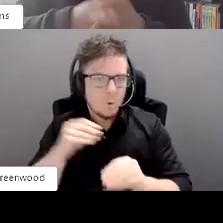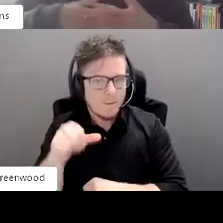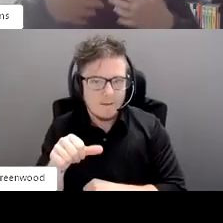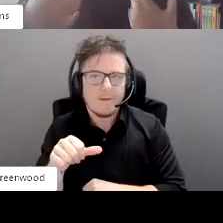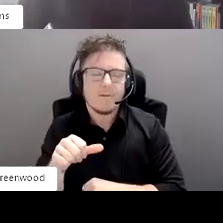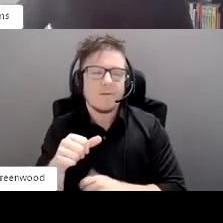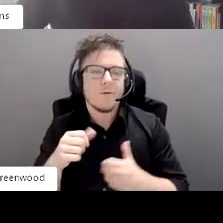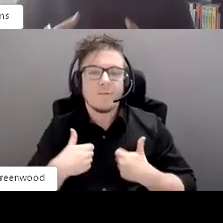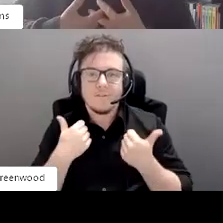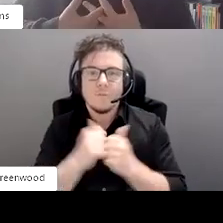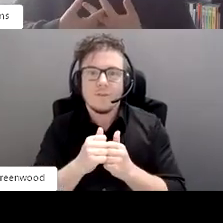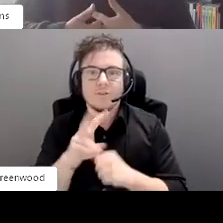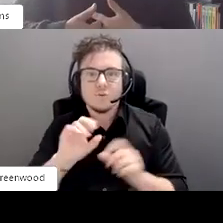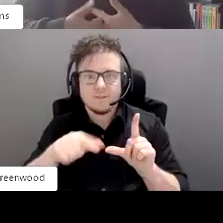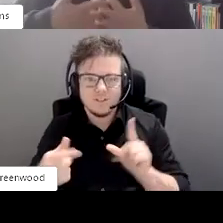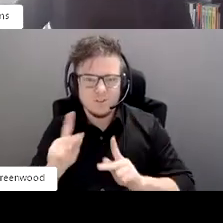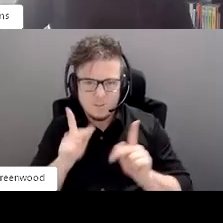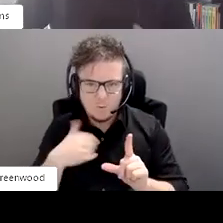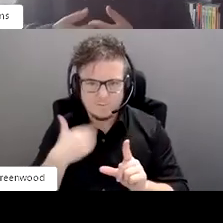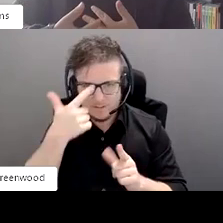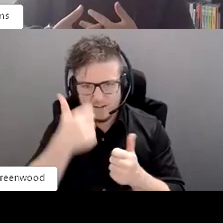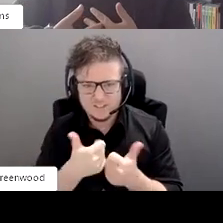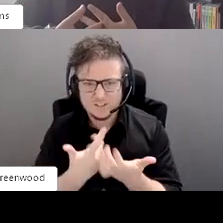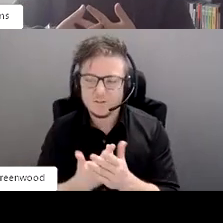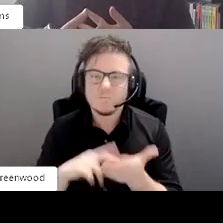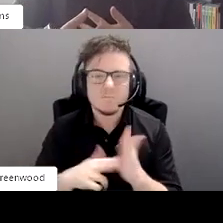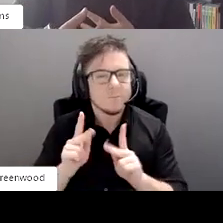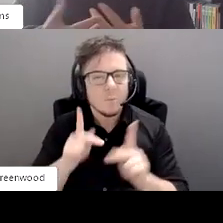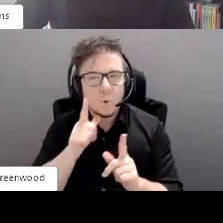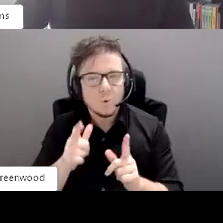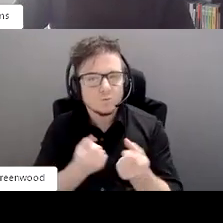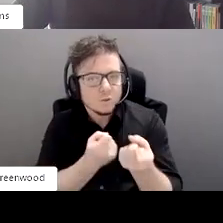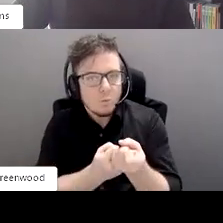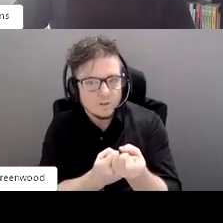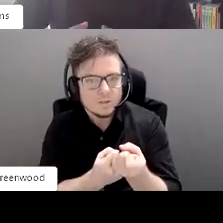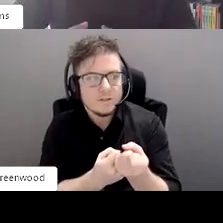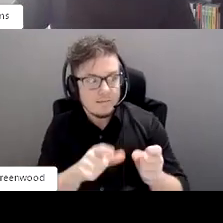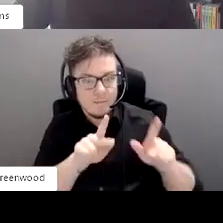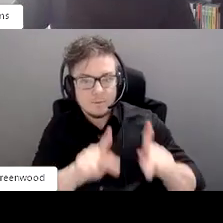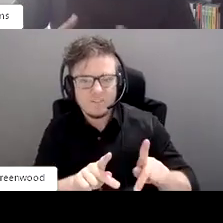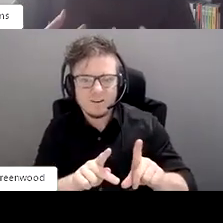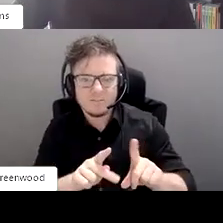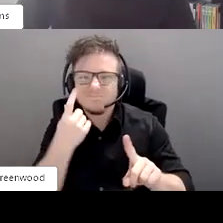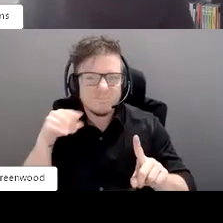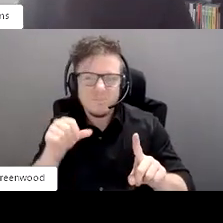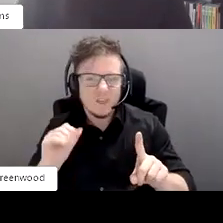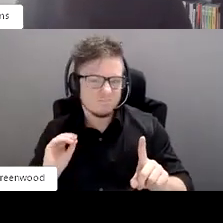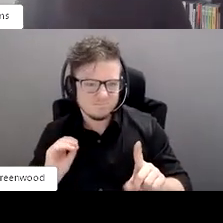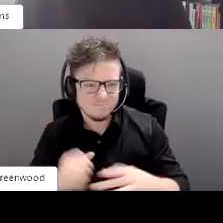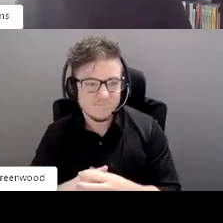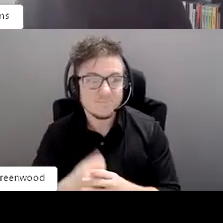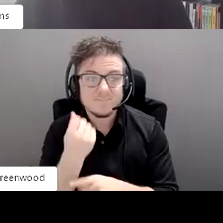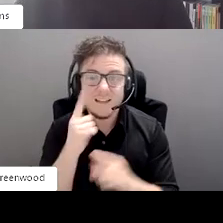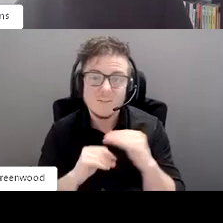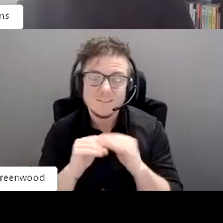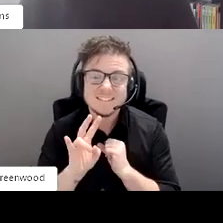as I mentioned, unpaid carers, folks who support those living with dementia, but don't get paid. And up to 75%